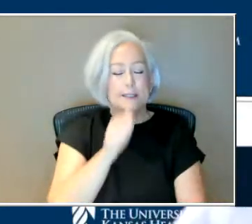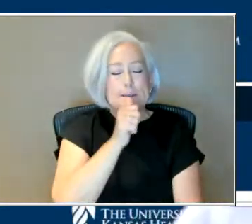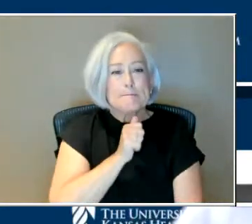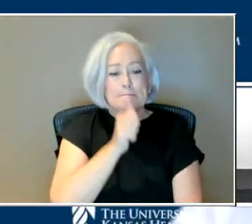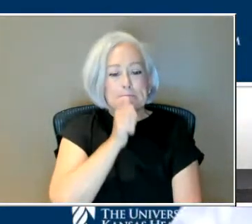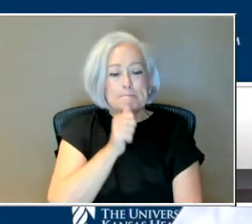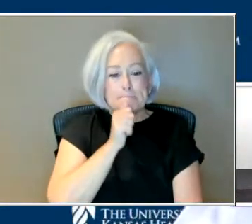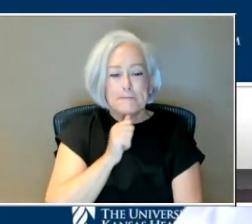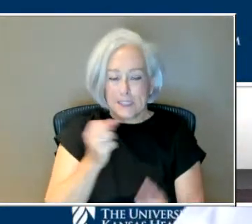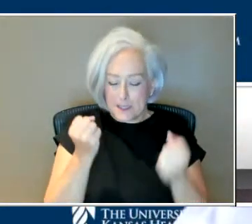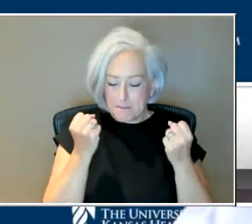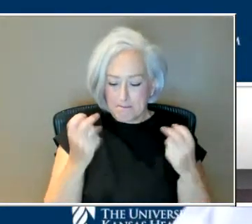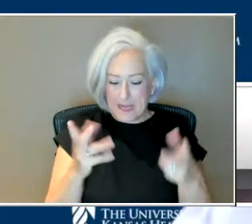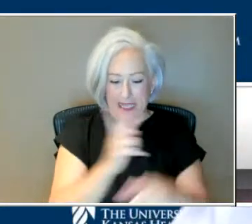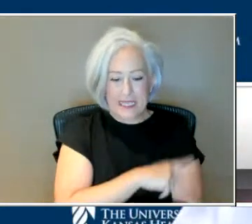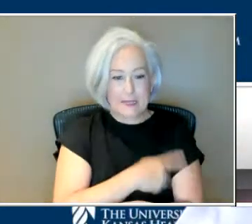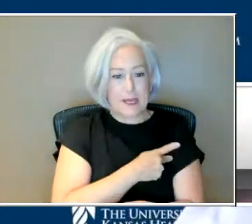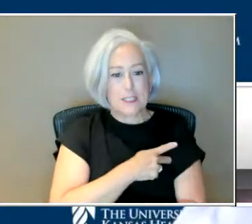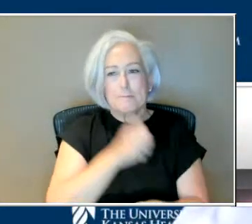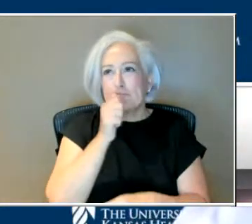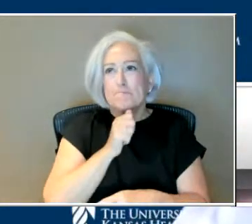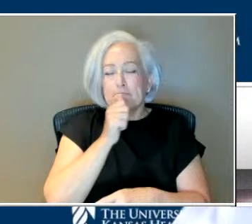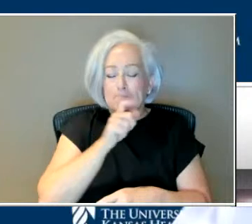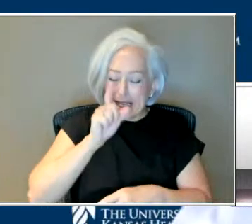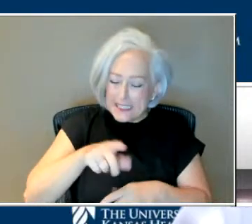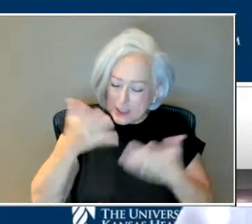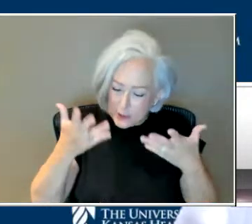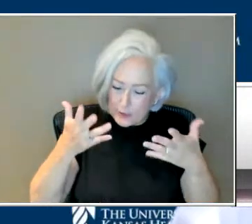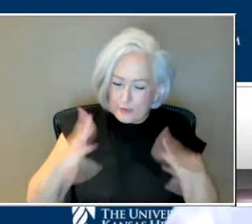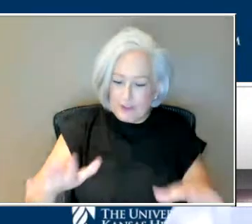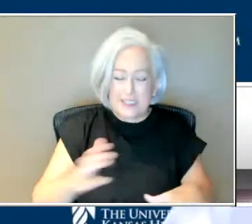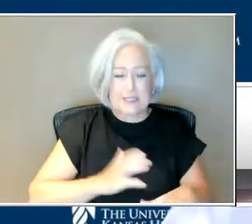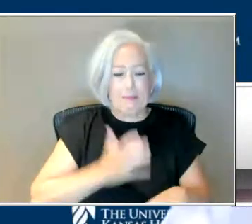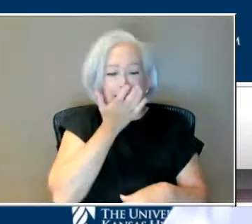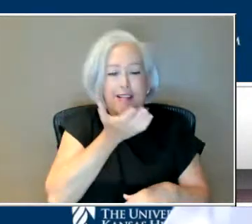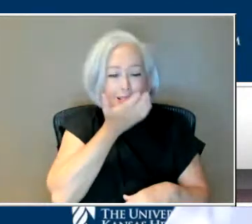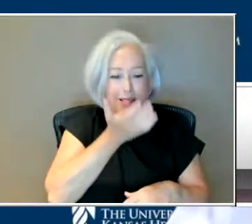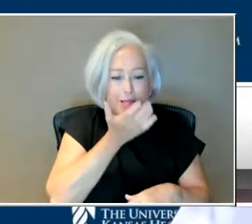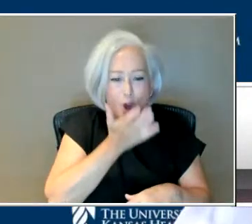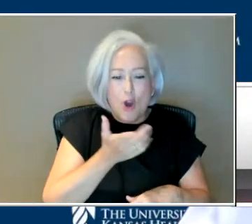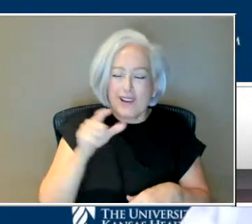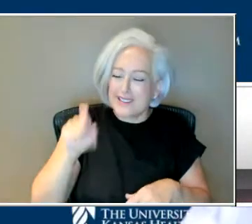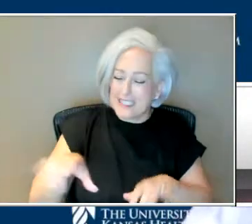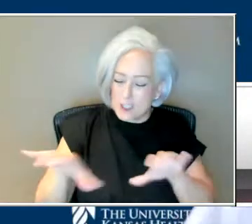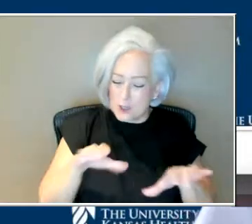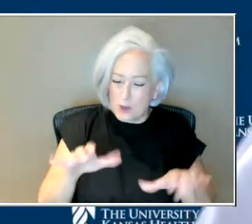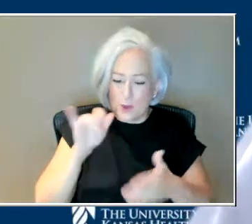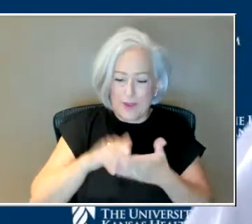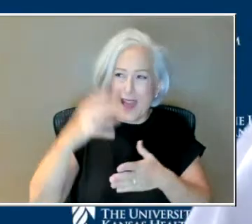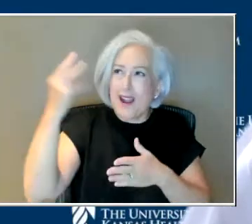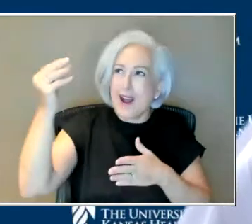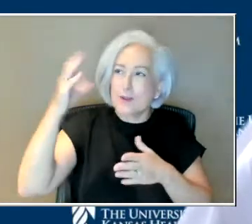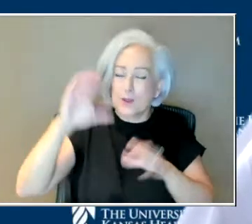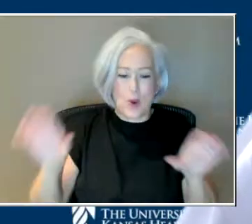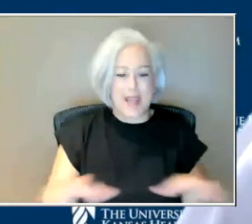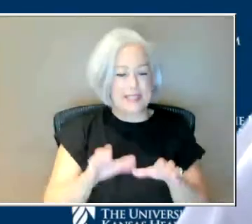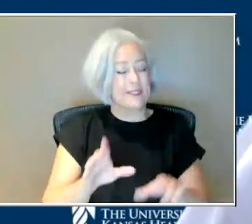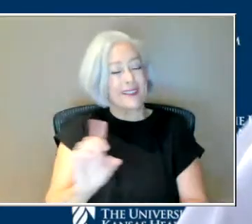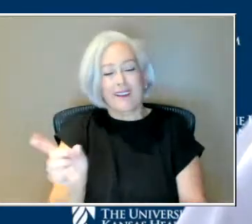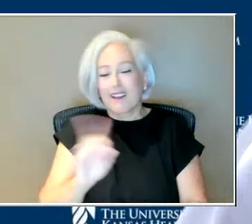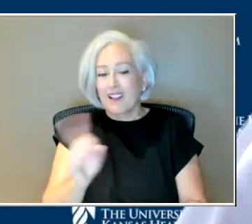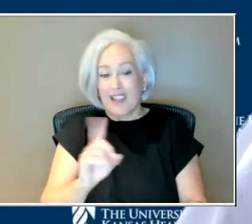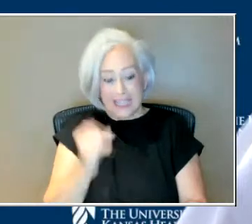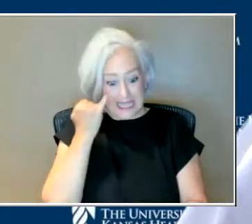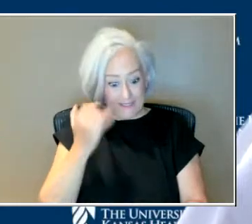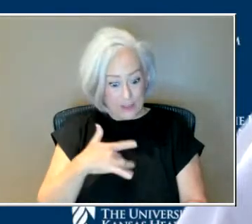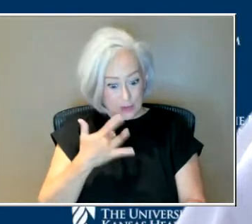to push through their symptoms, get that yard finished, get finishing their activity they're up to, and it's like, you know what, when you start feeling bad, it's not because